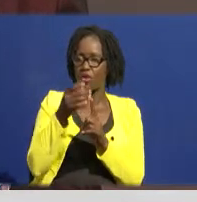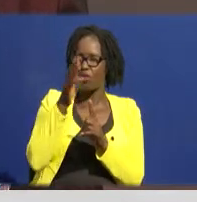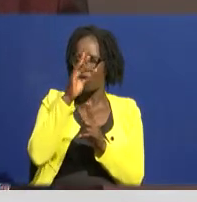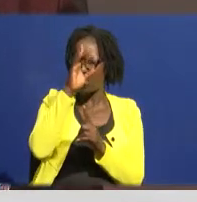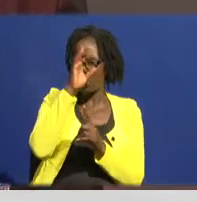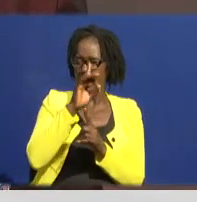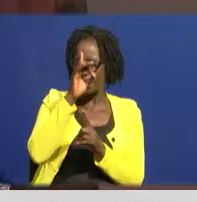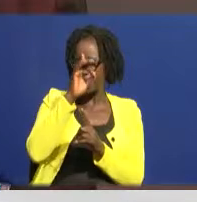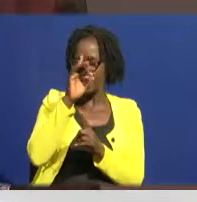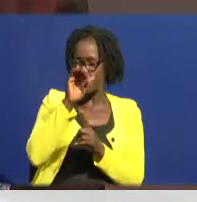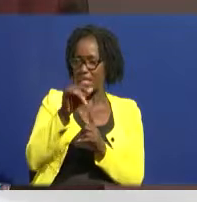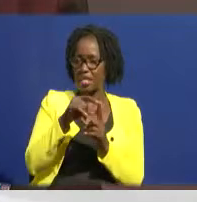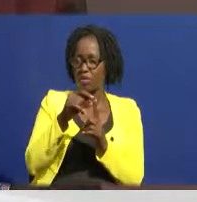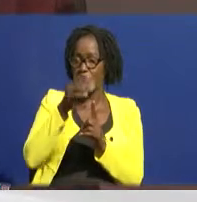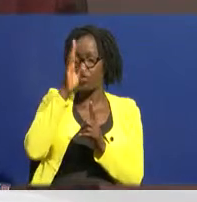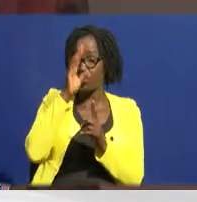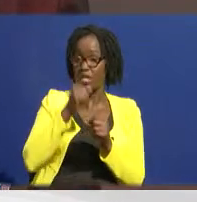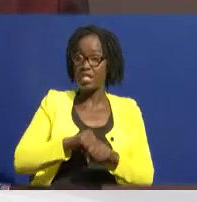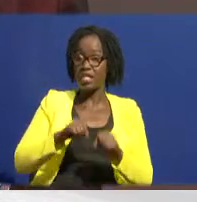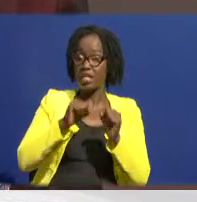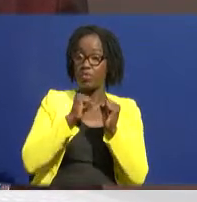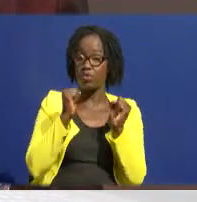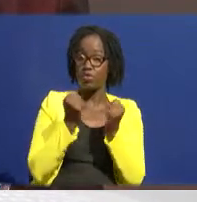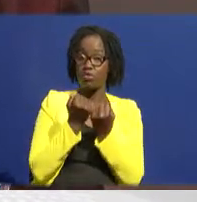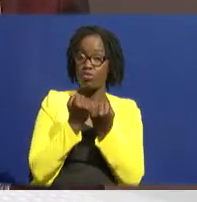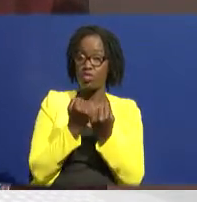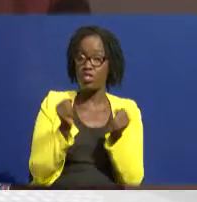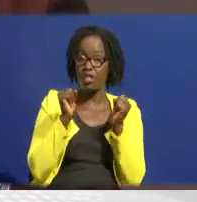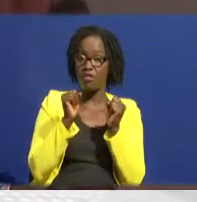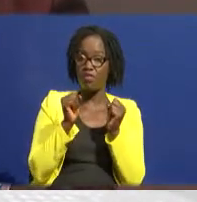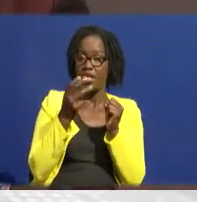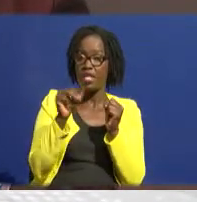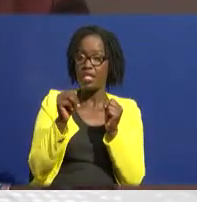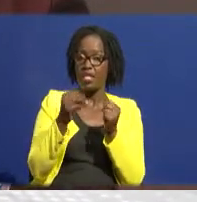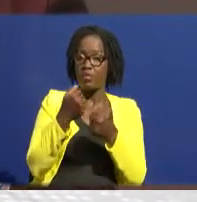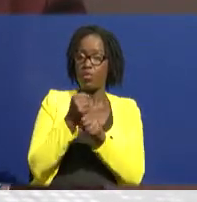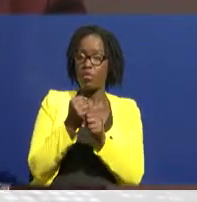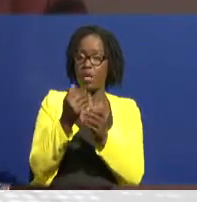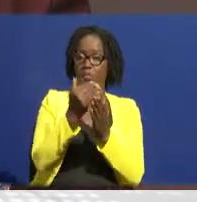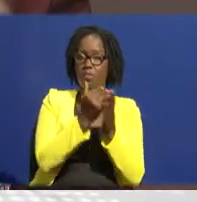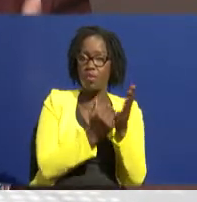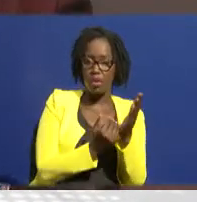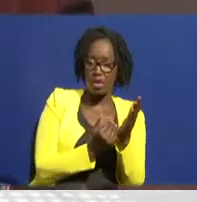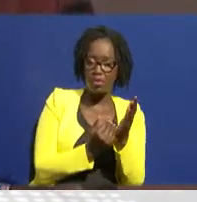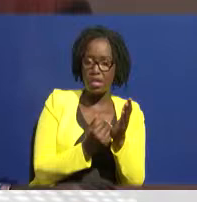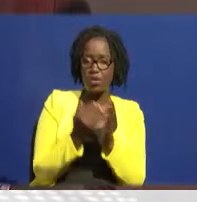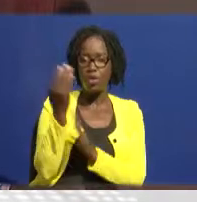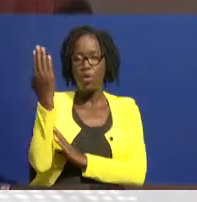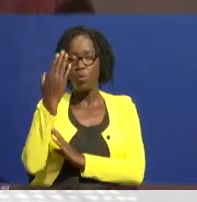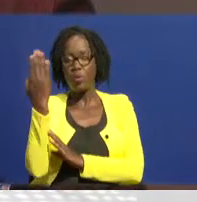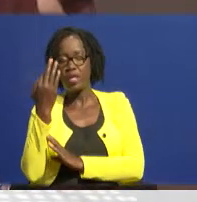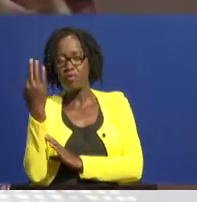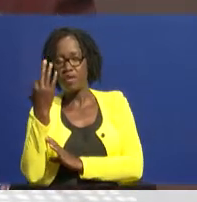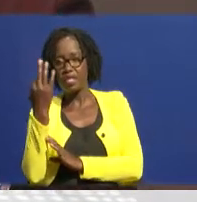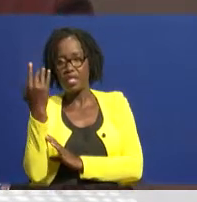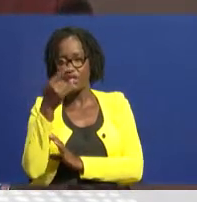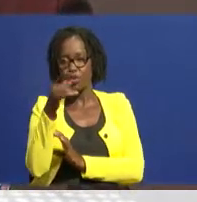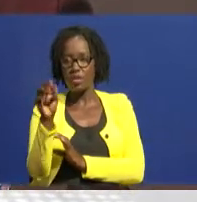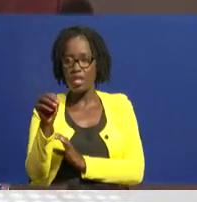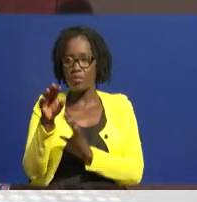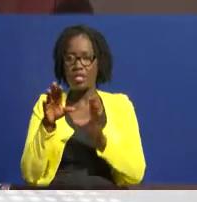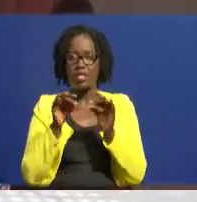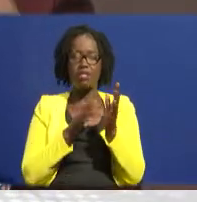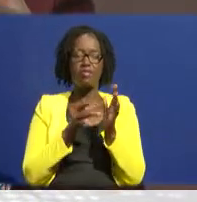seriously, that it is the word of God that is able to save them. Mm. So what we do, we design programs that we are going to evangelize to them. They receive